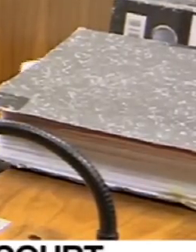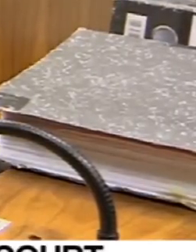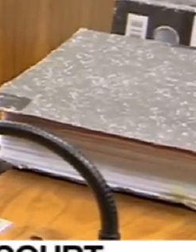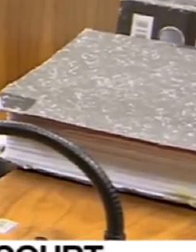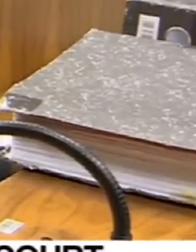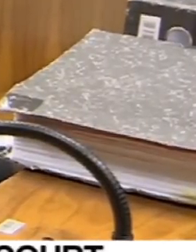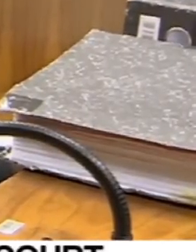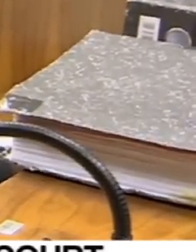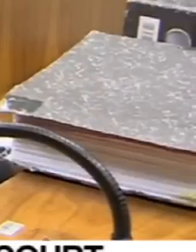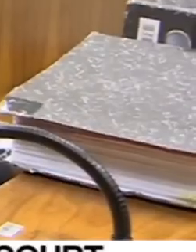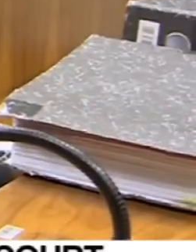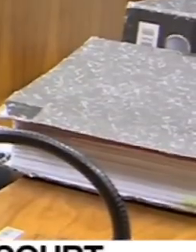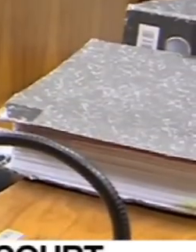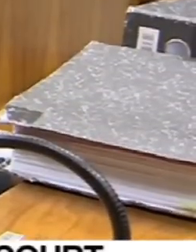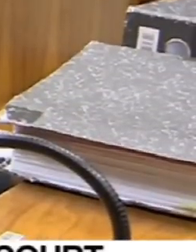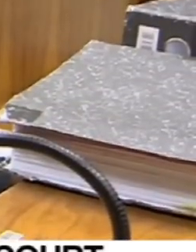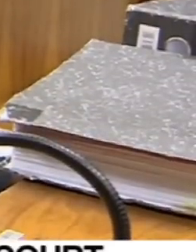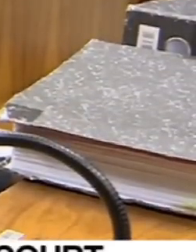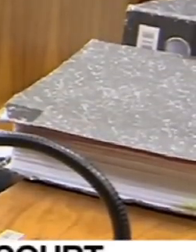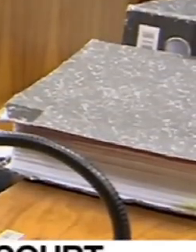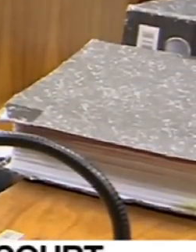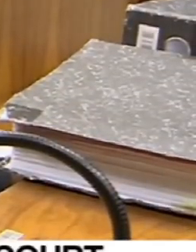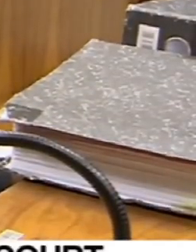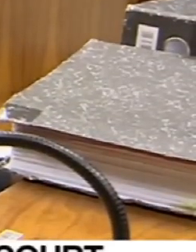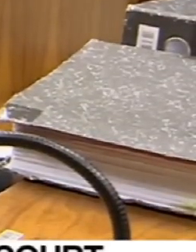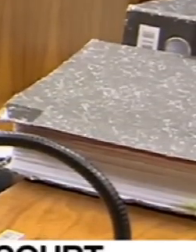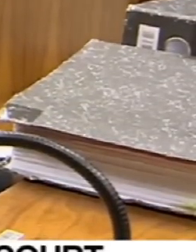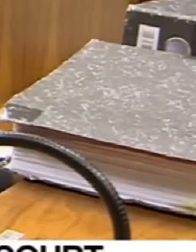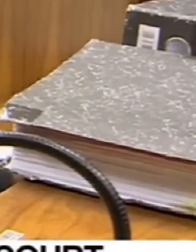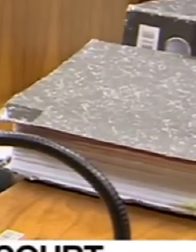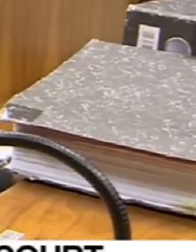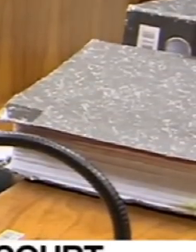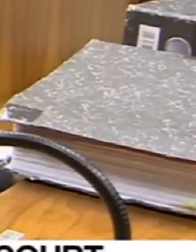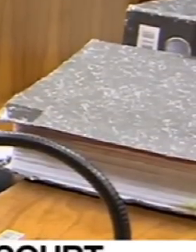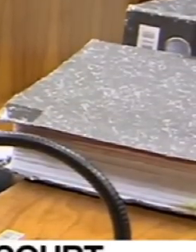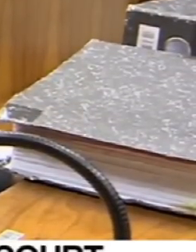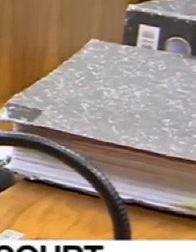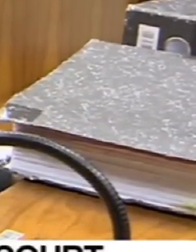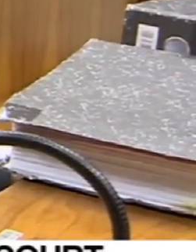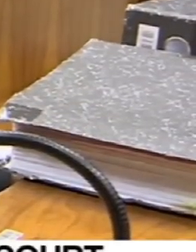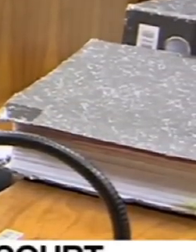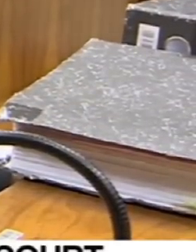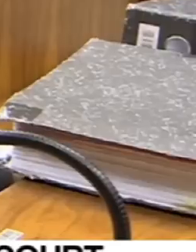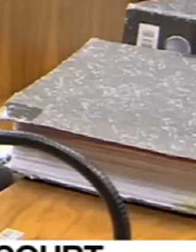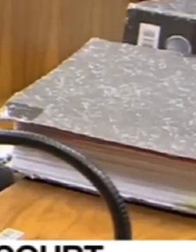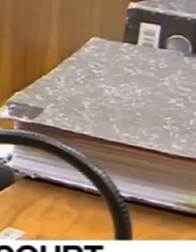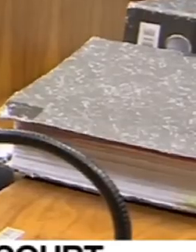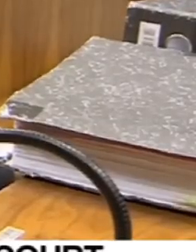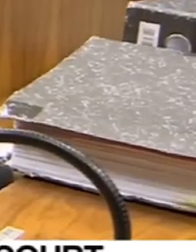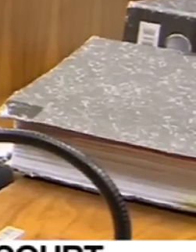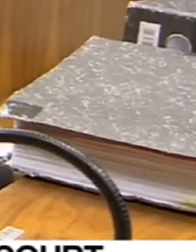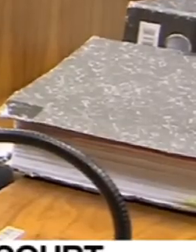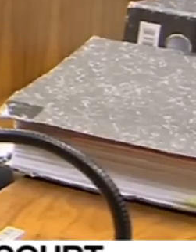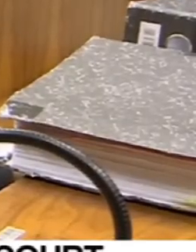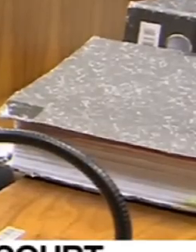51. Whilst the testimony of the state witnesses was improbable, riddled with contradictions and less than acceptable, a distinction must be drawn